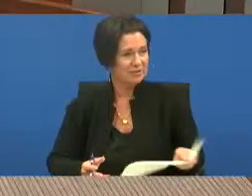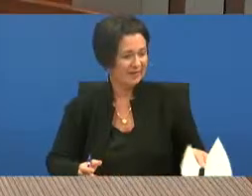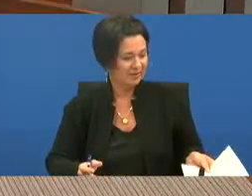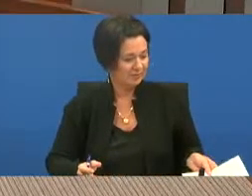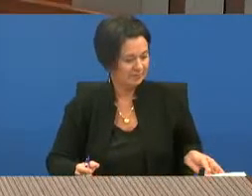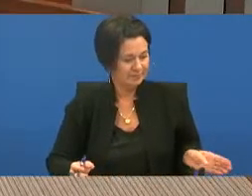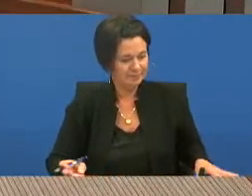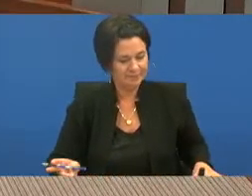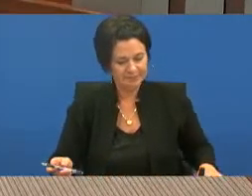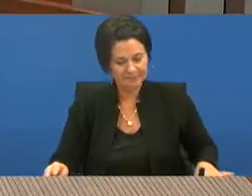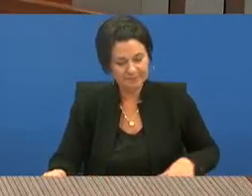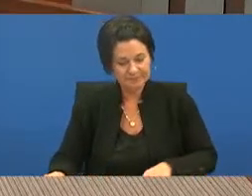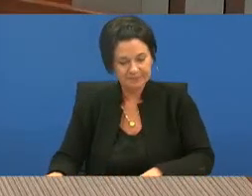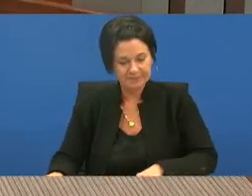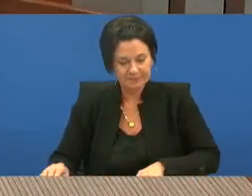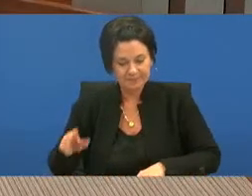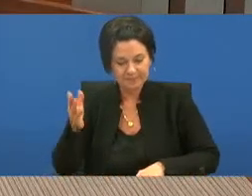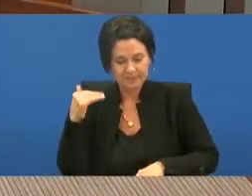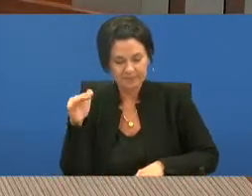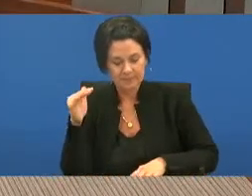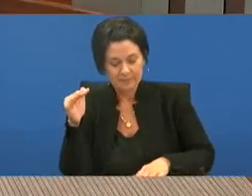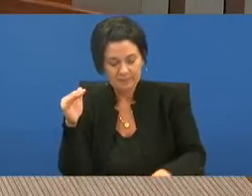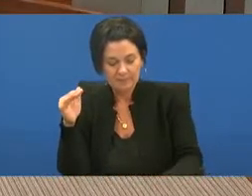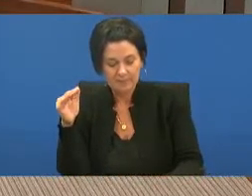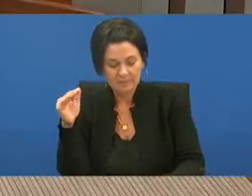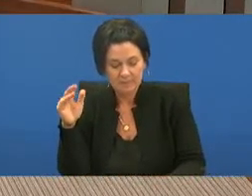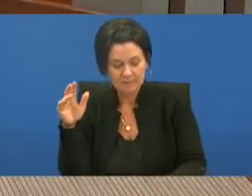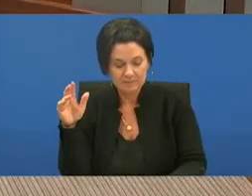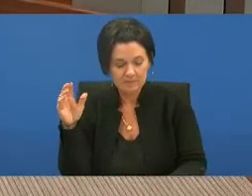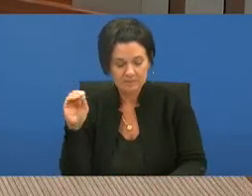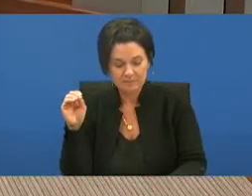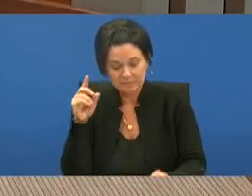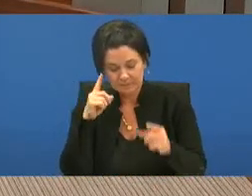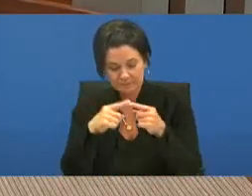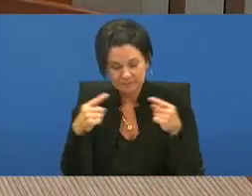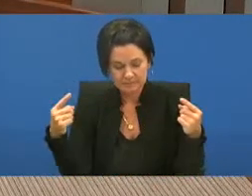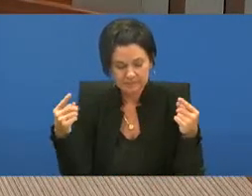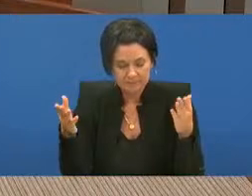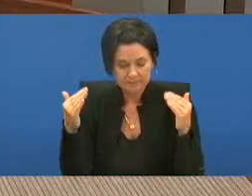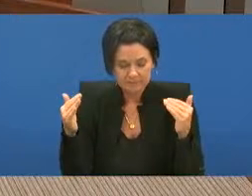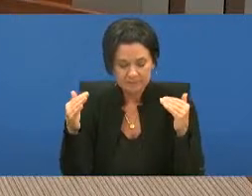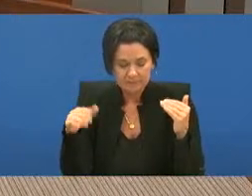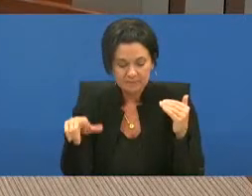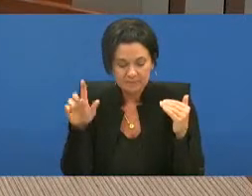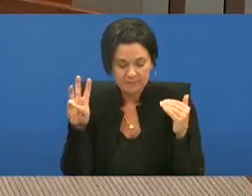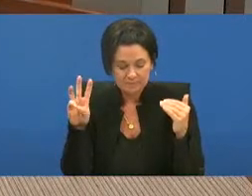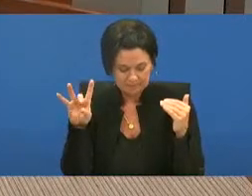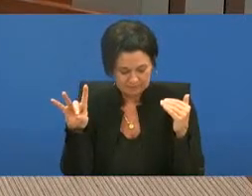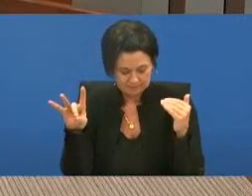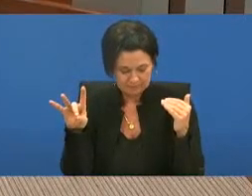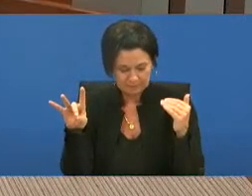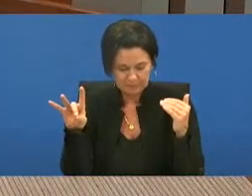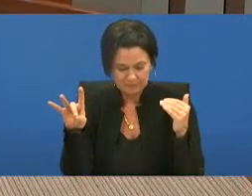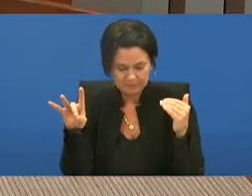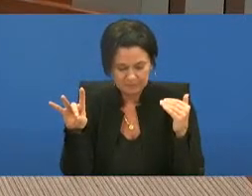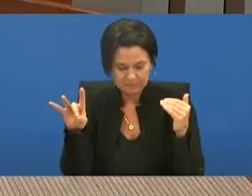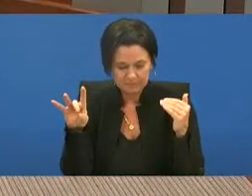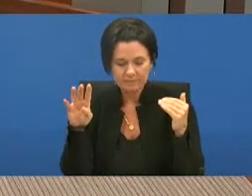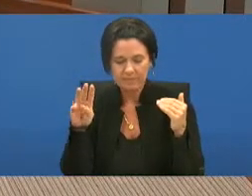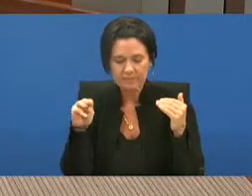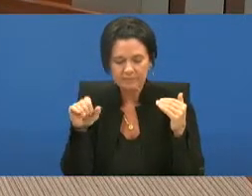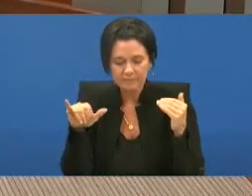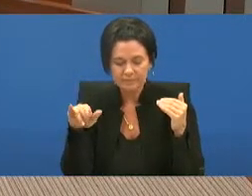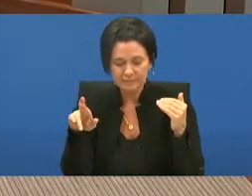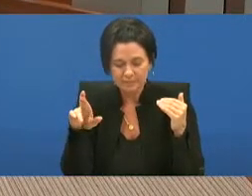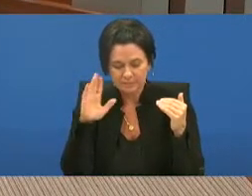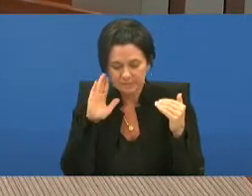motion. Motion by Councilman McKinney, second by Councilman Hurst. Any opposed? Motion carries. Item 68, authorizing Mayor President to